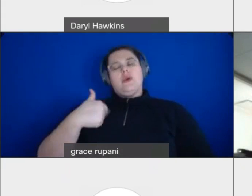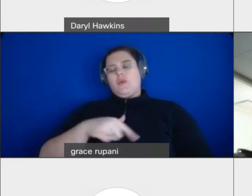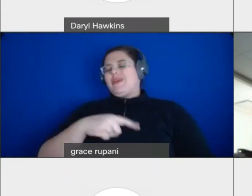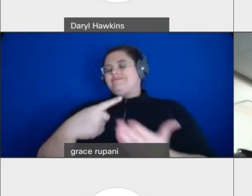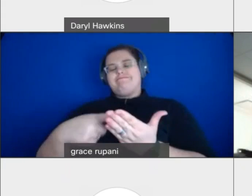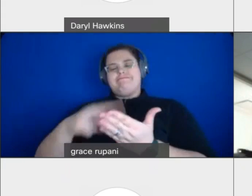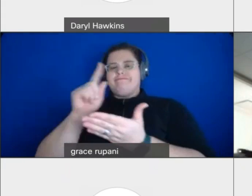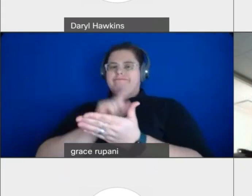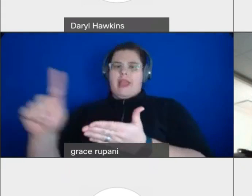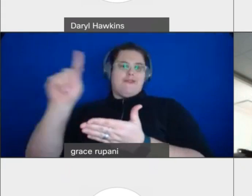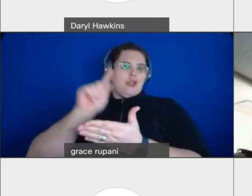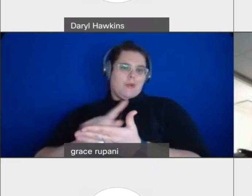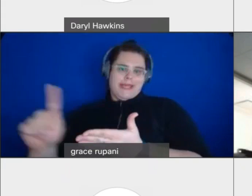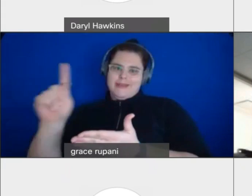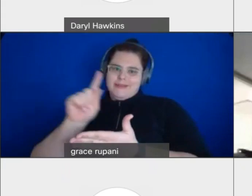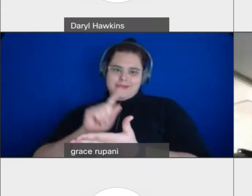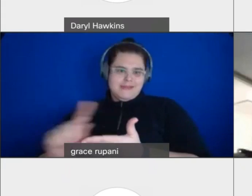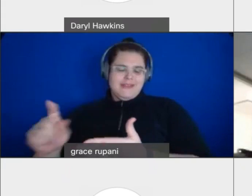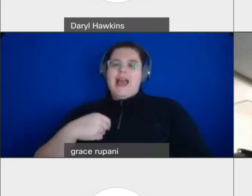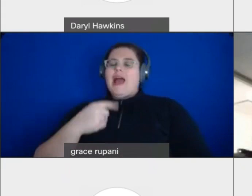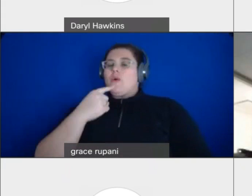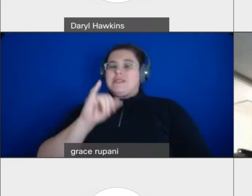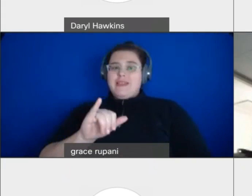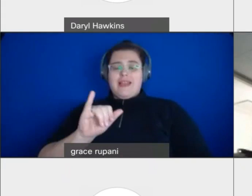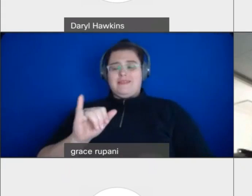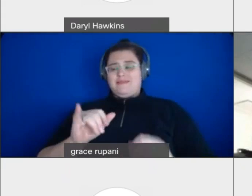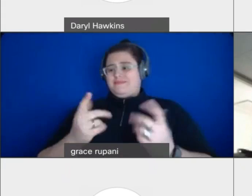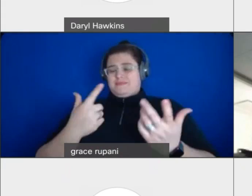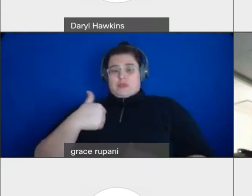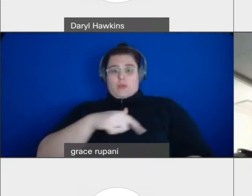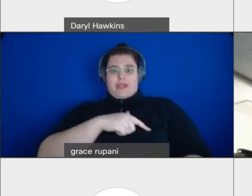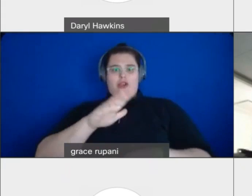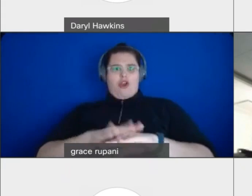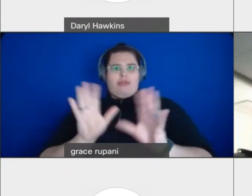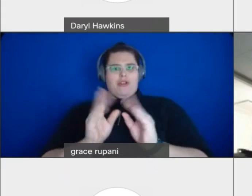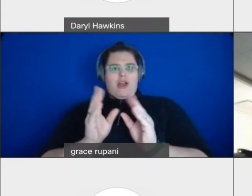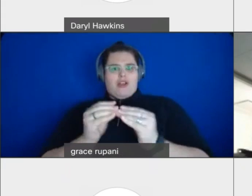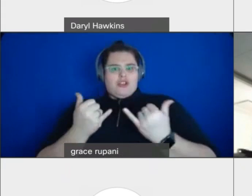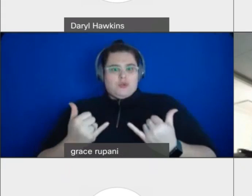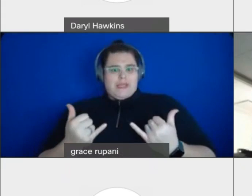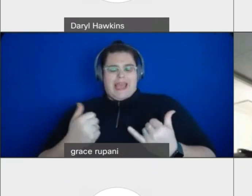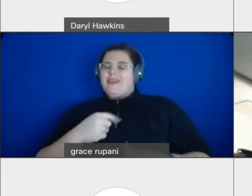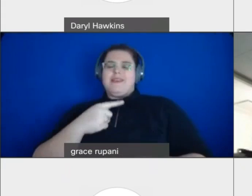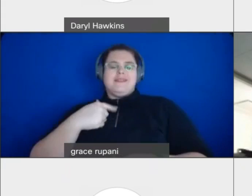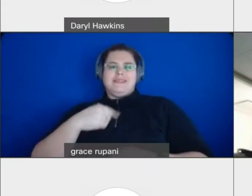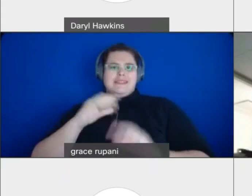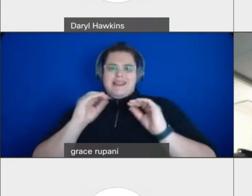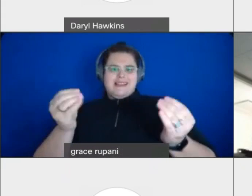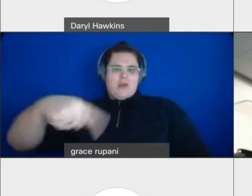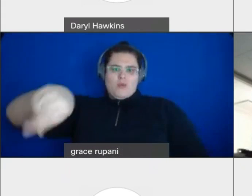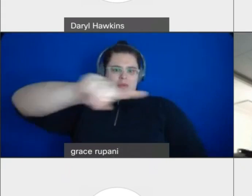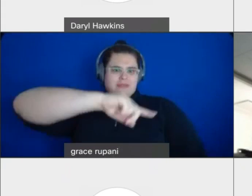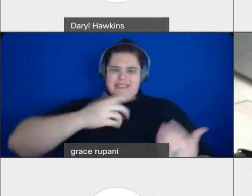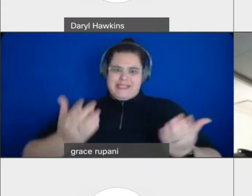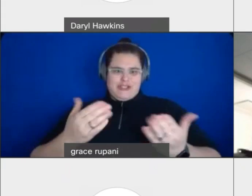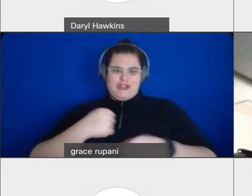is, none of us on this call makes that rule. And we have to follow it. And believe me, when